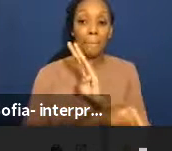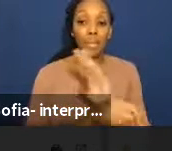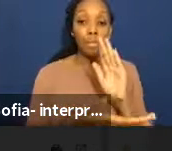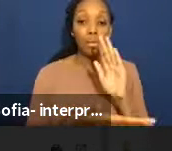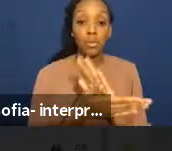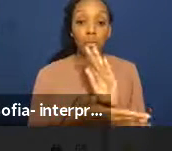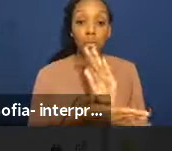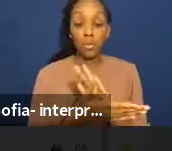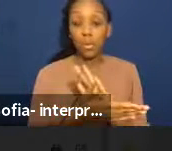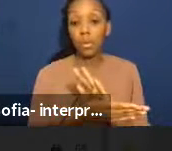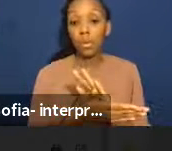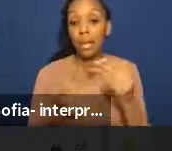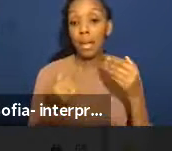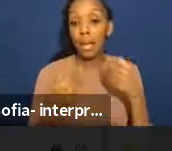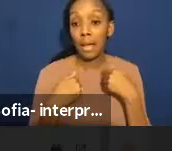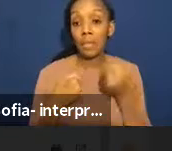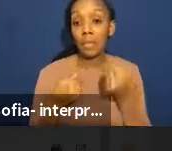Economics